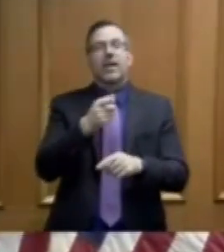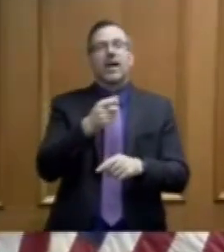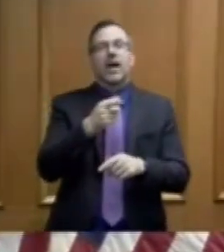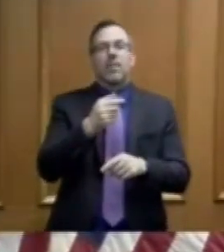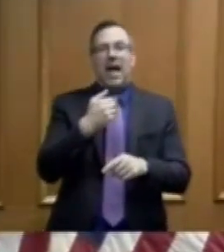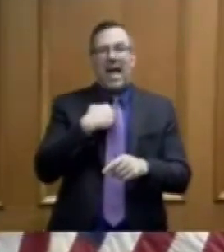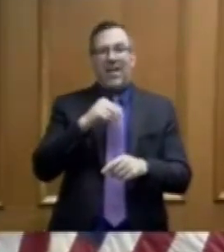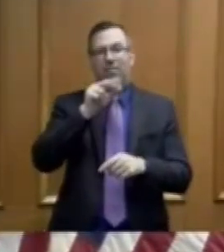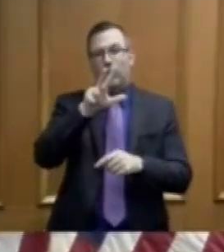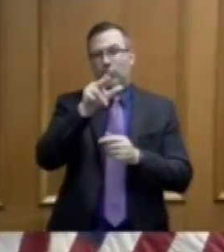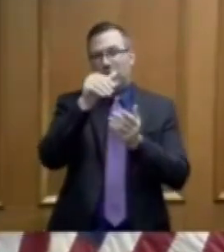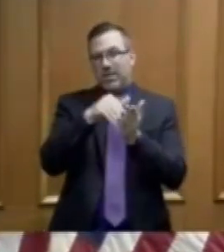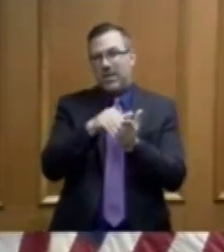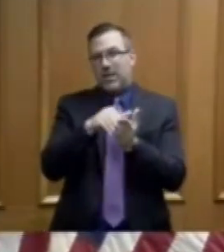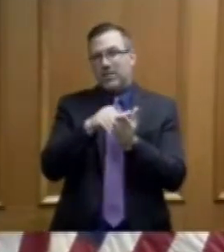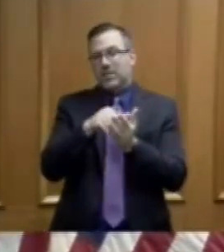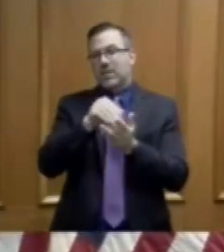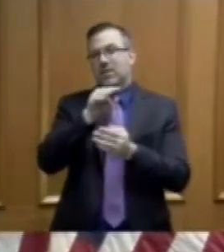have